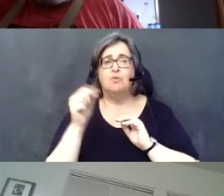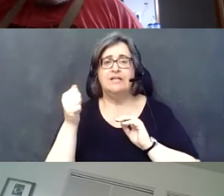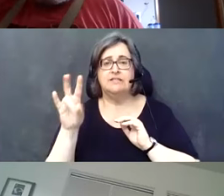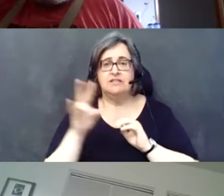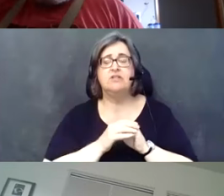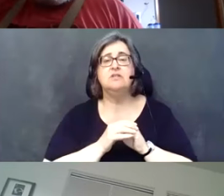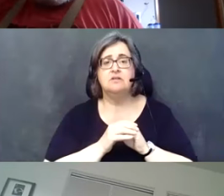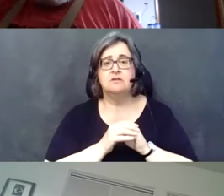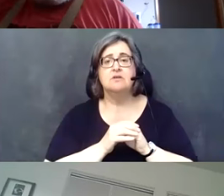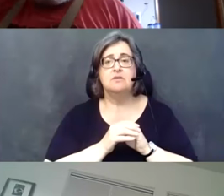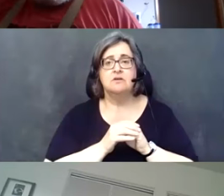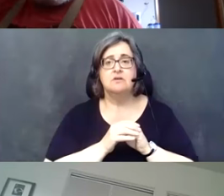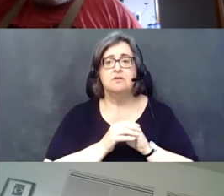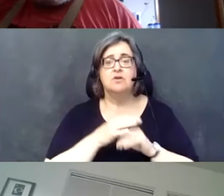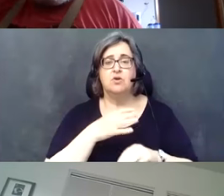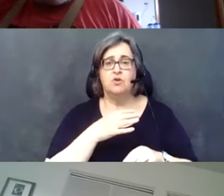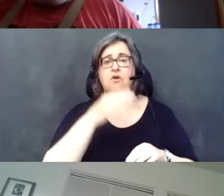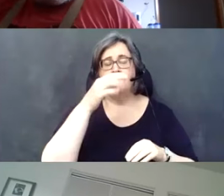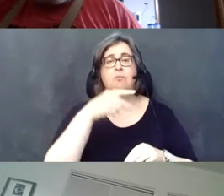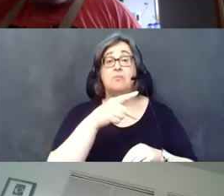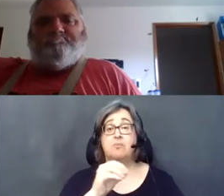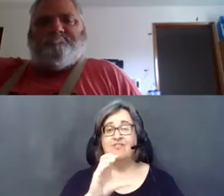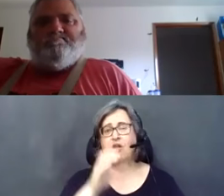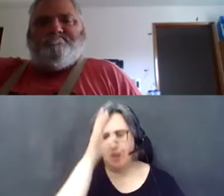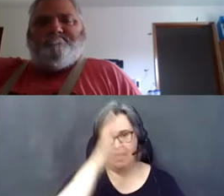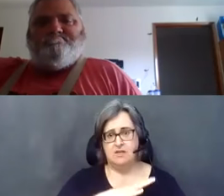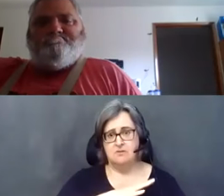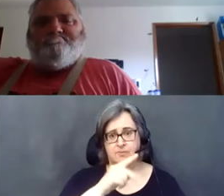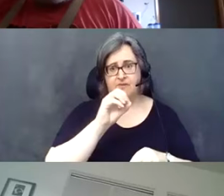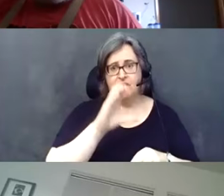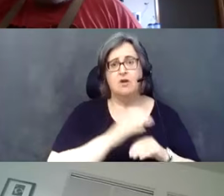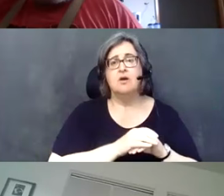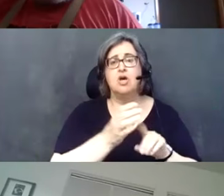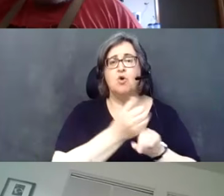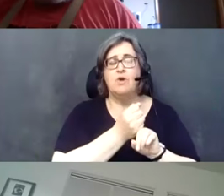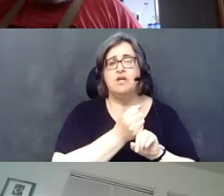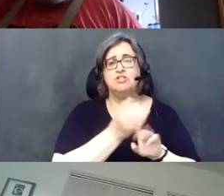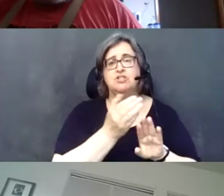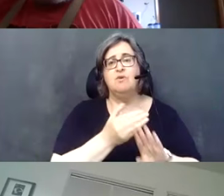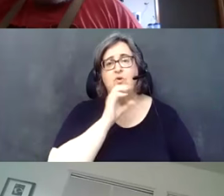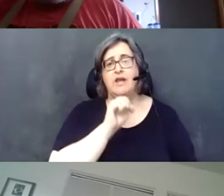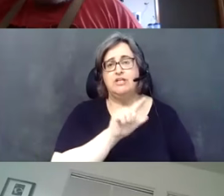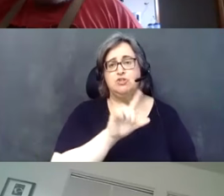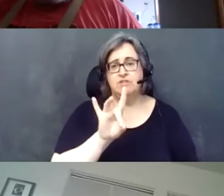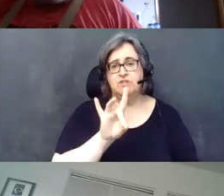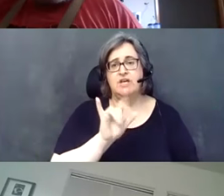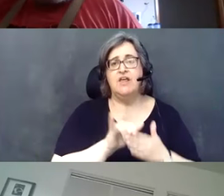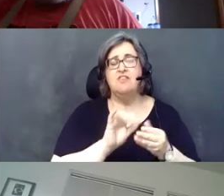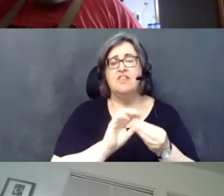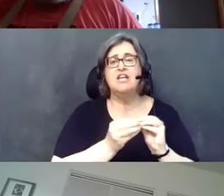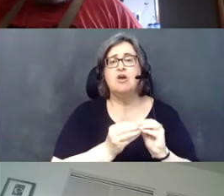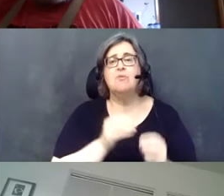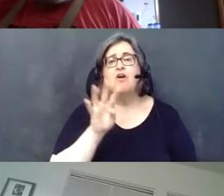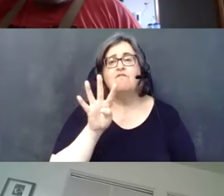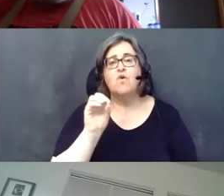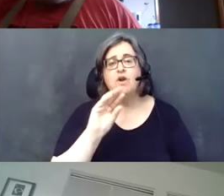men, men of color who would be arrested by age 28, that number was